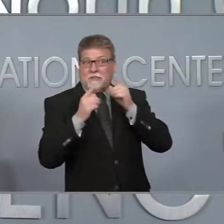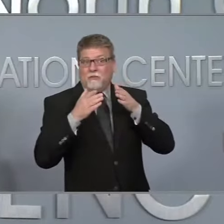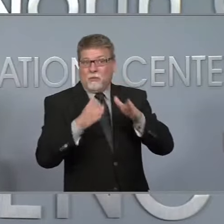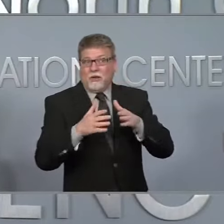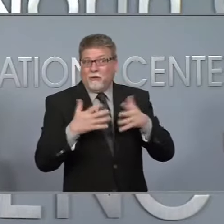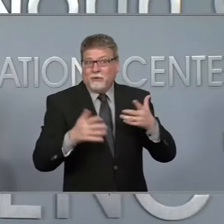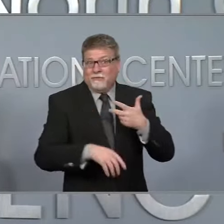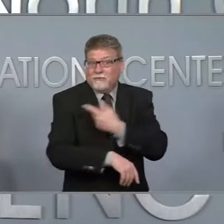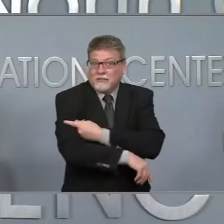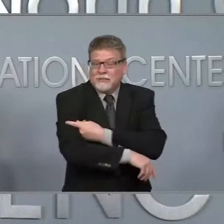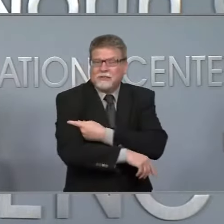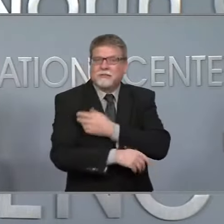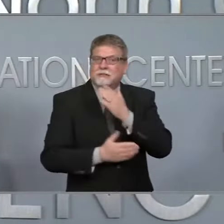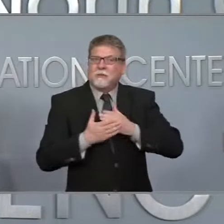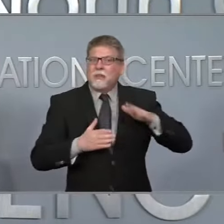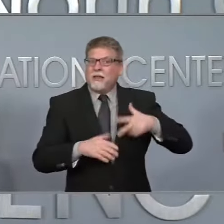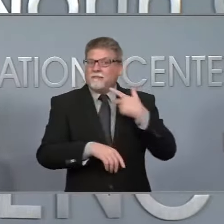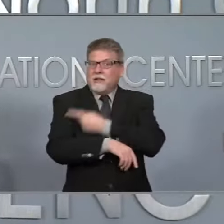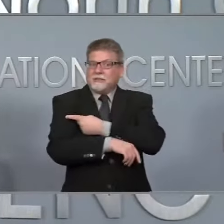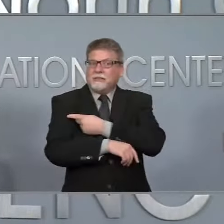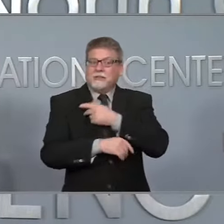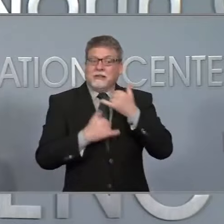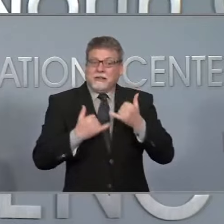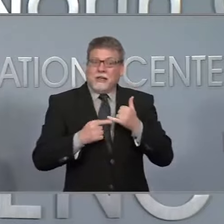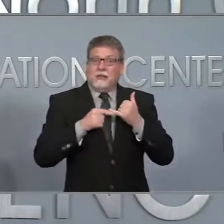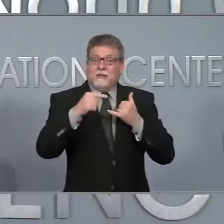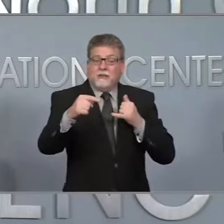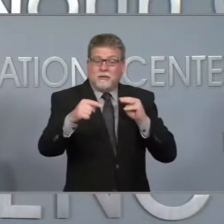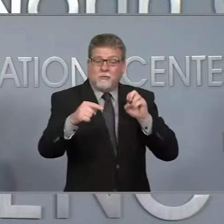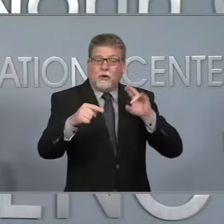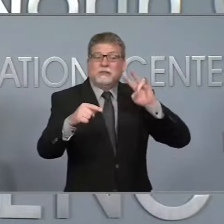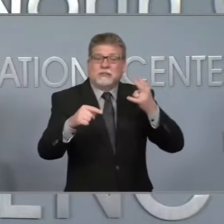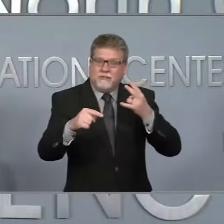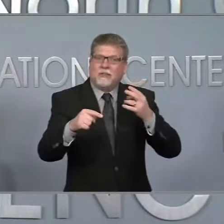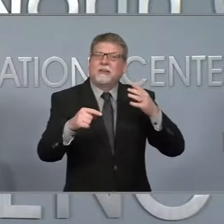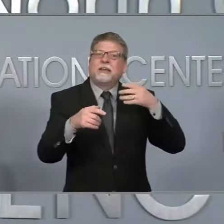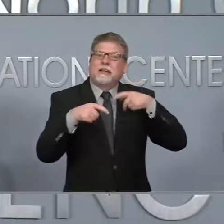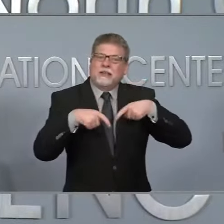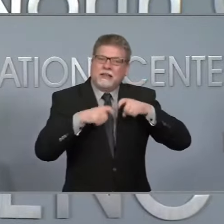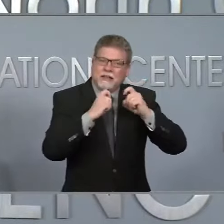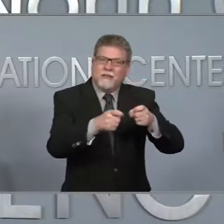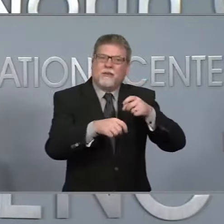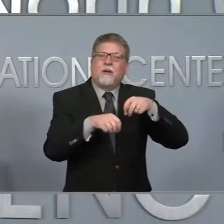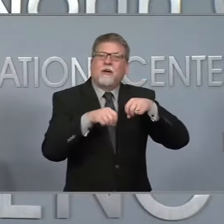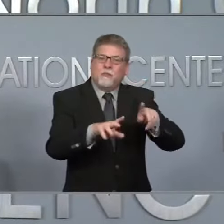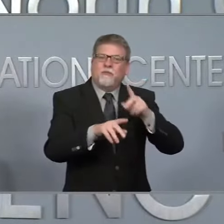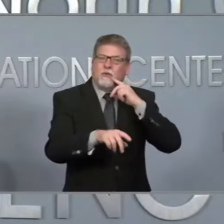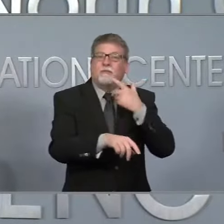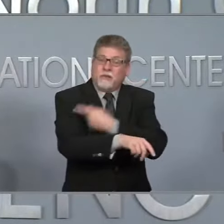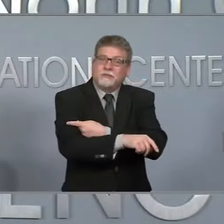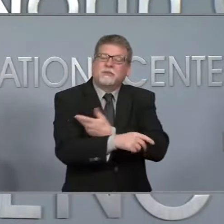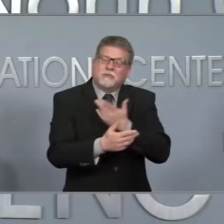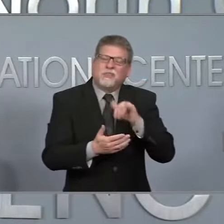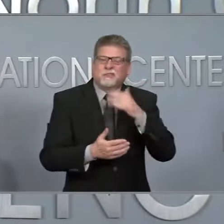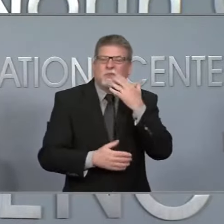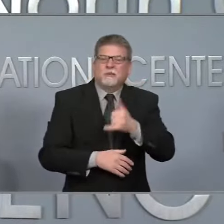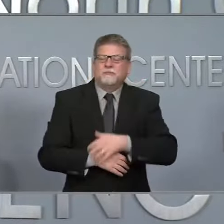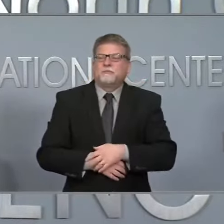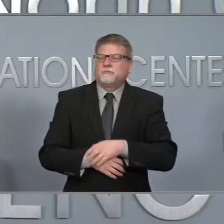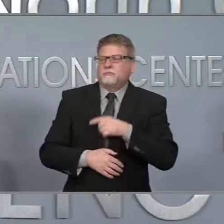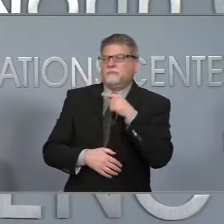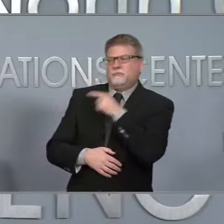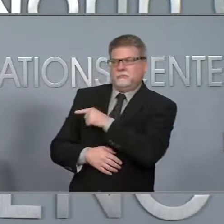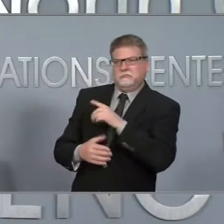do for their local communities. And Secretary, if you can also clarify, you just mentioned about childcare. So for preschools and early education,